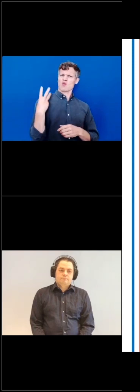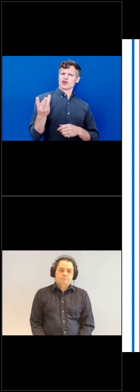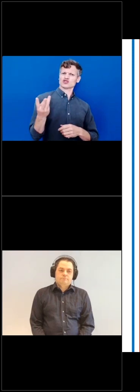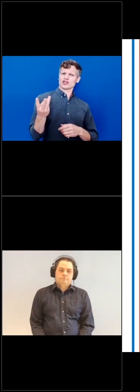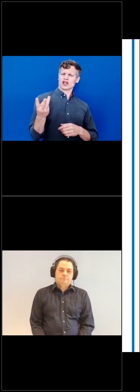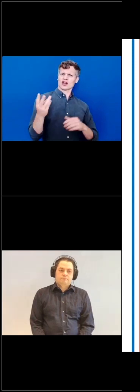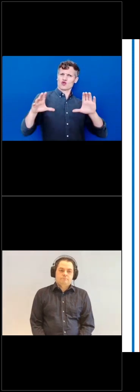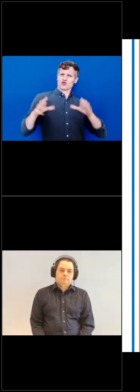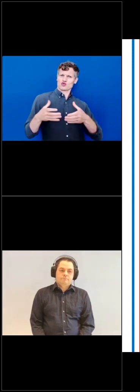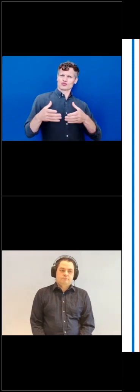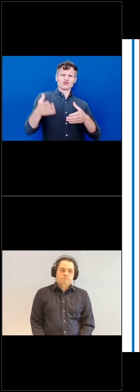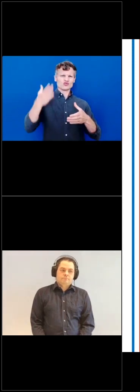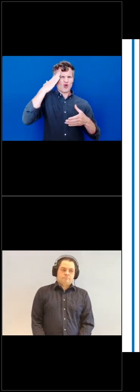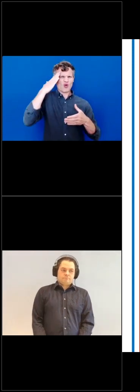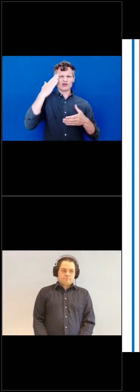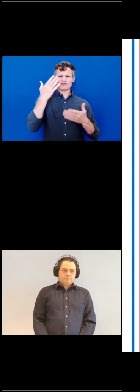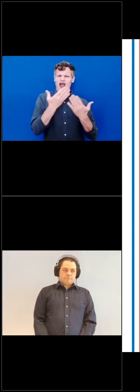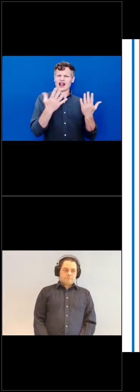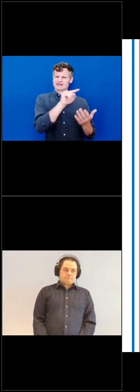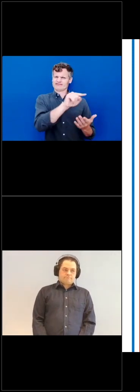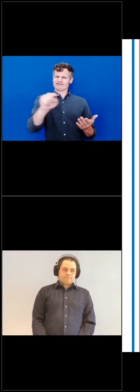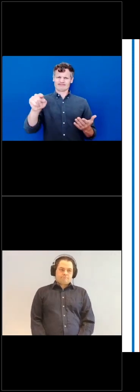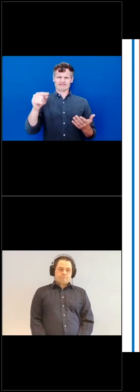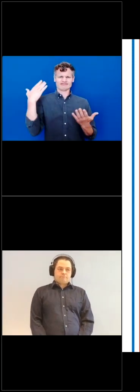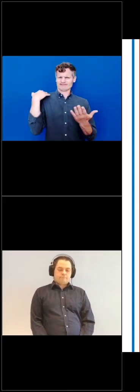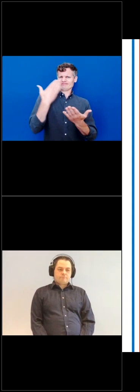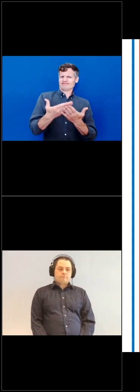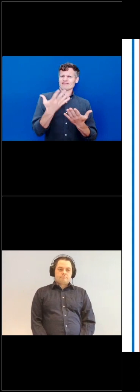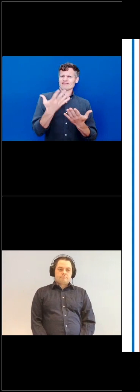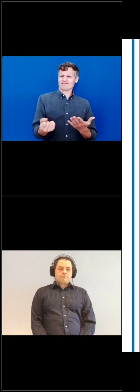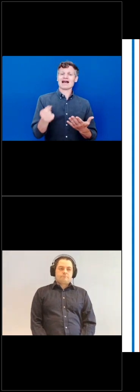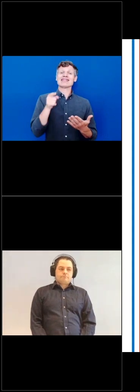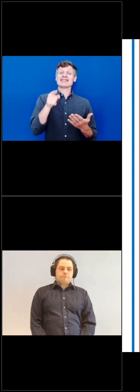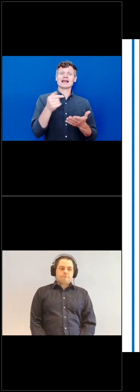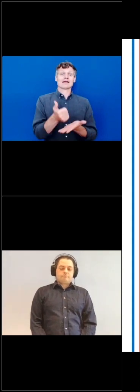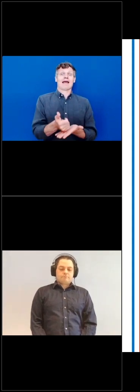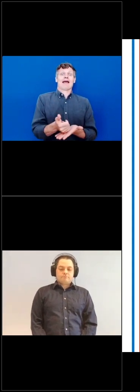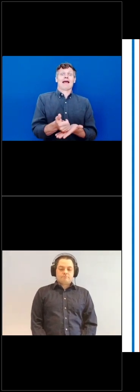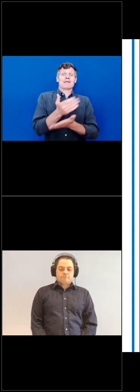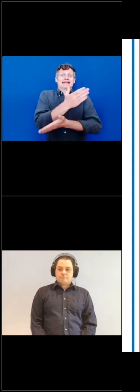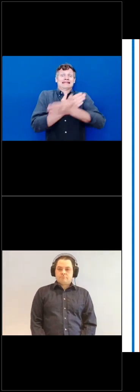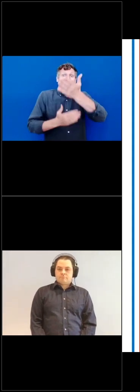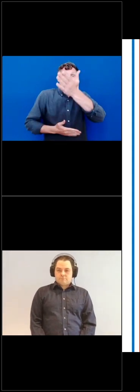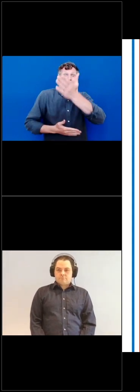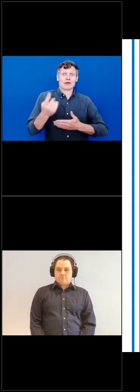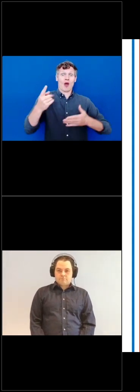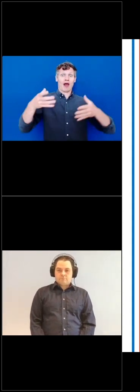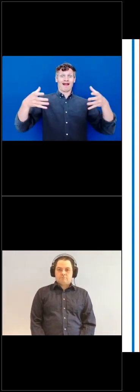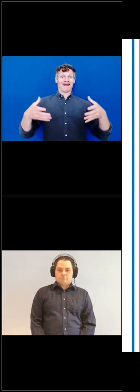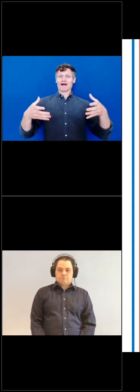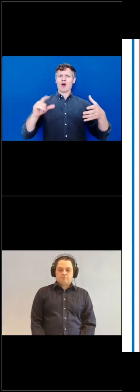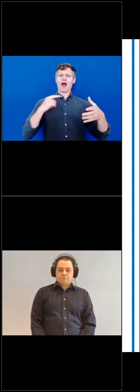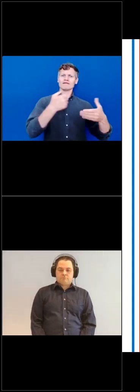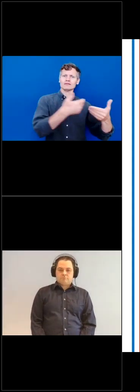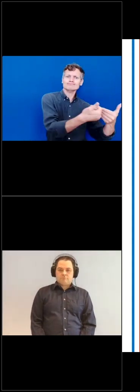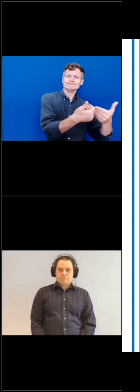allow disaggregation of our data by disability. So this is really to look in a non-discriminatory manner and a